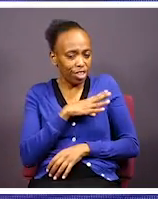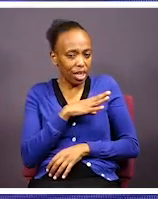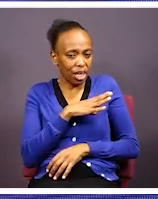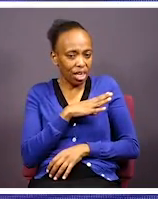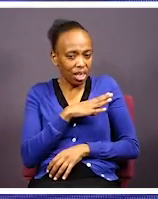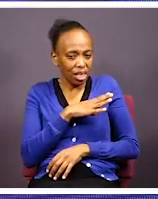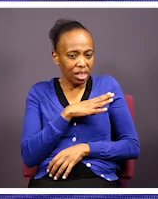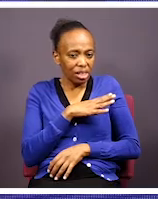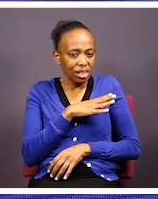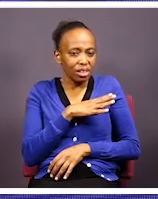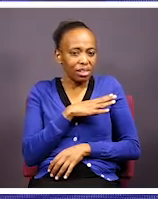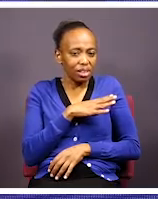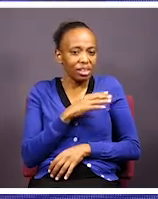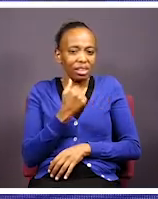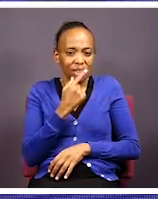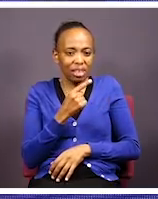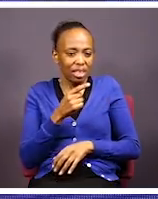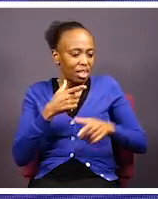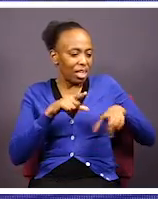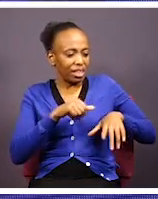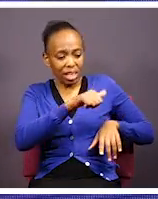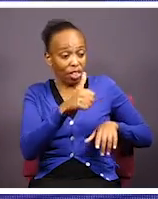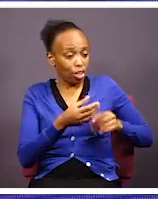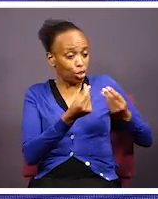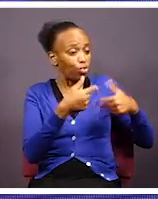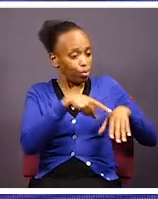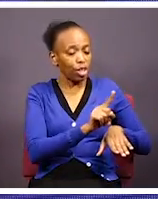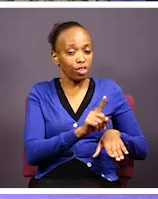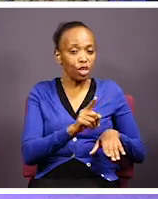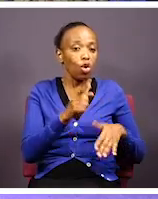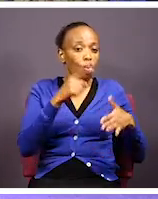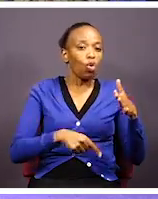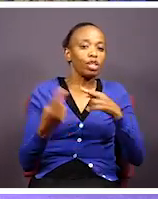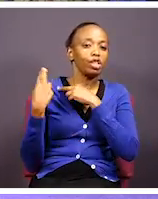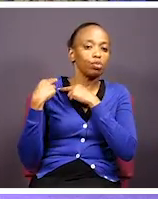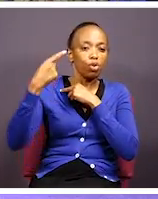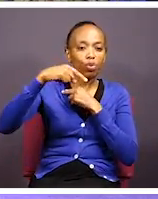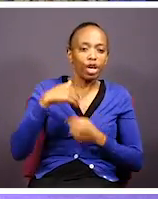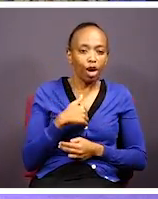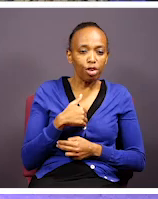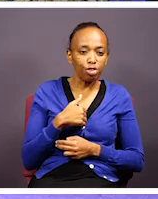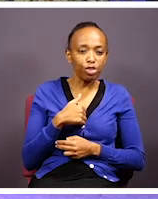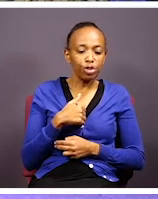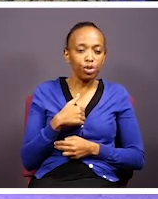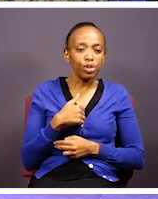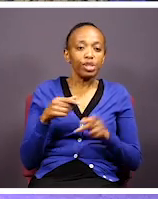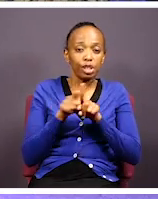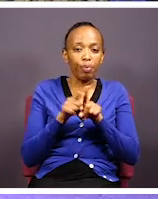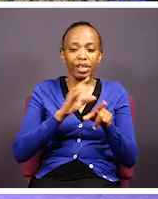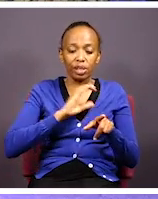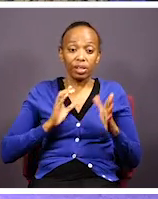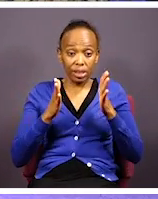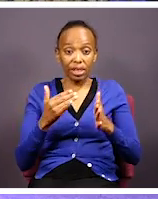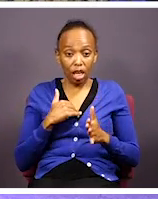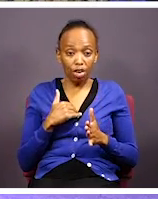almost as if to say let those guys sort it out by themselves what what role do we as christians or should we as christians